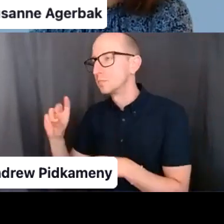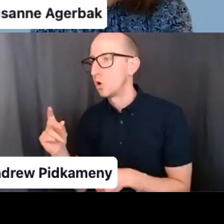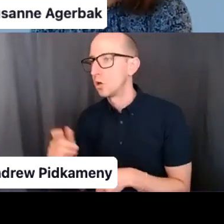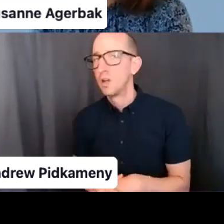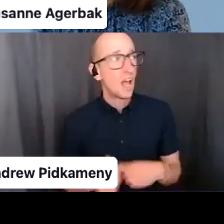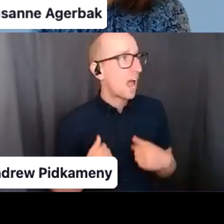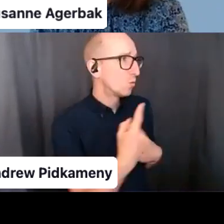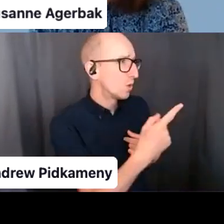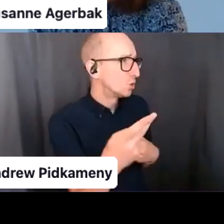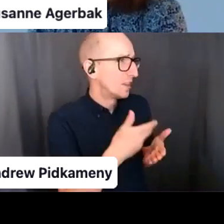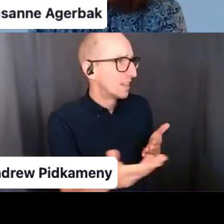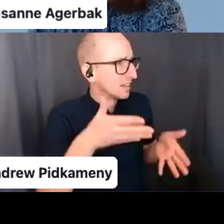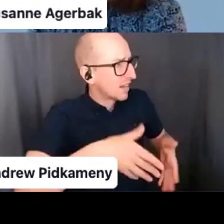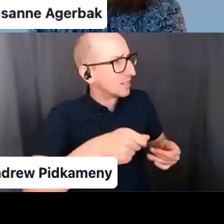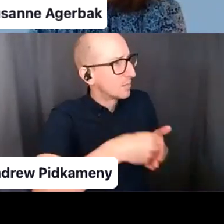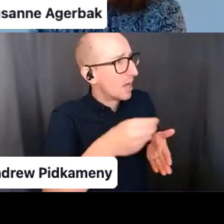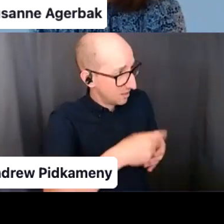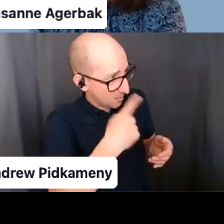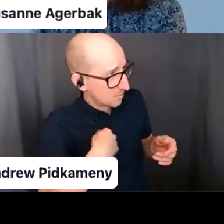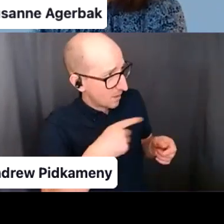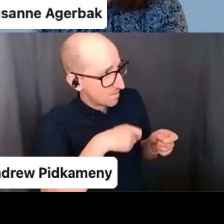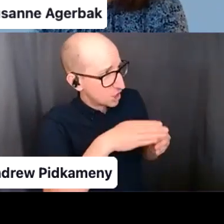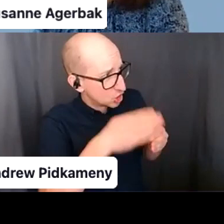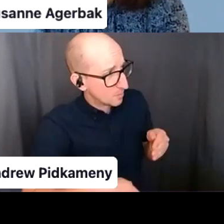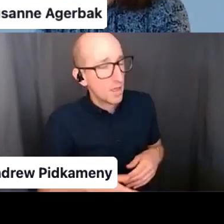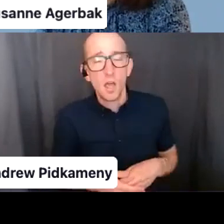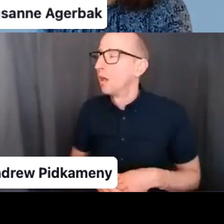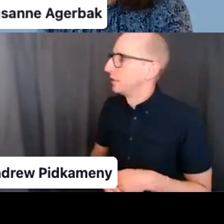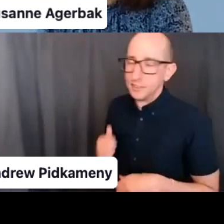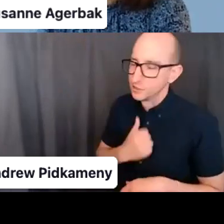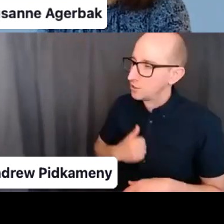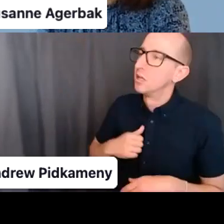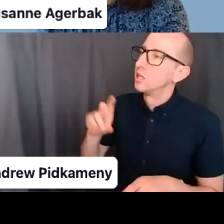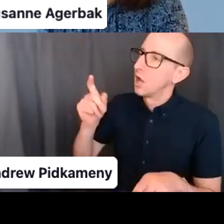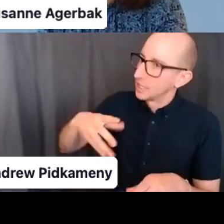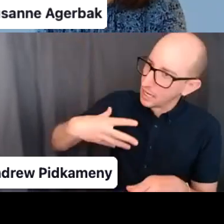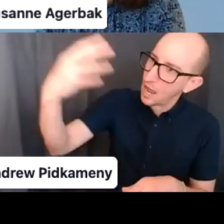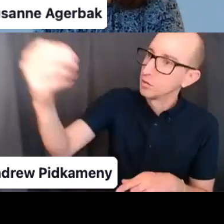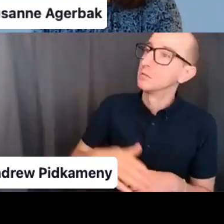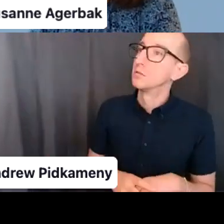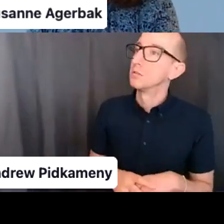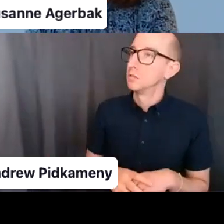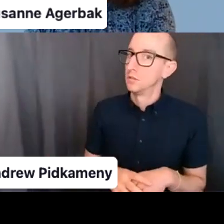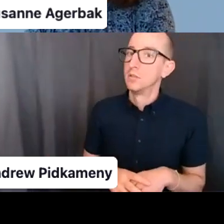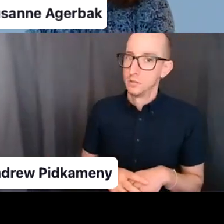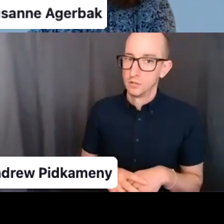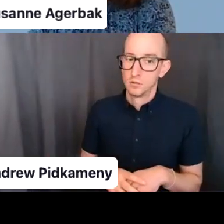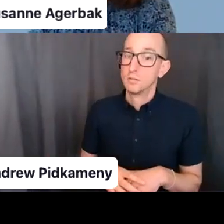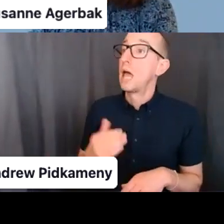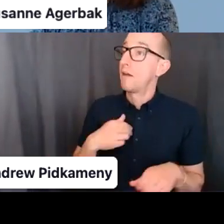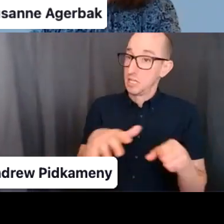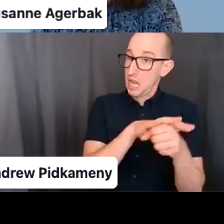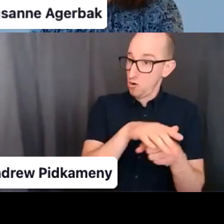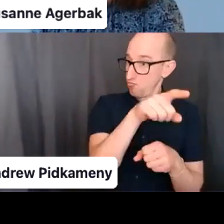finish up? I'm sorry, I'm going to need you to remove the dog now. There are cycle racks just to the left outside that people often use to tie up their